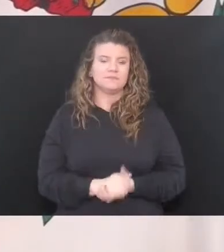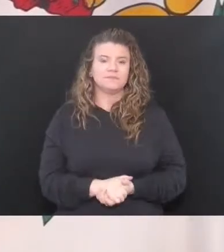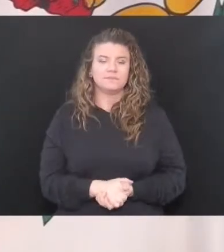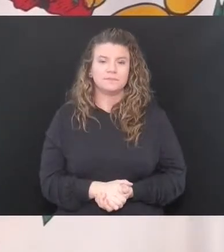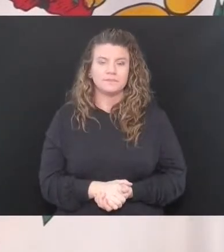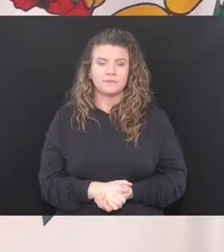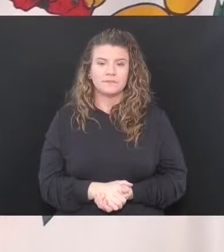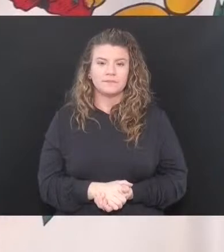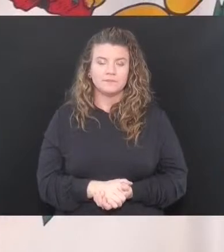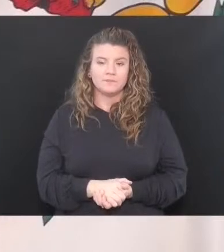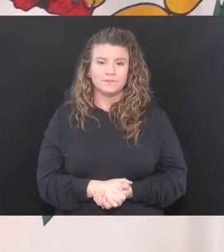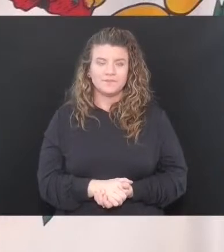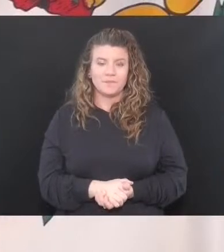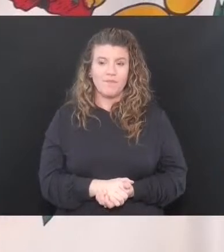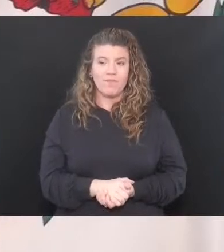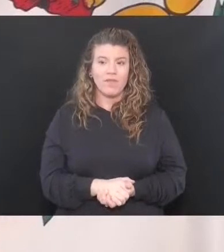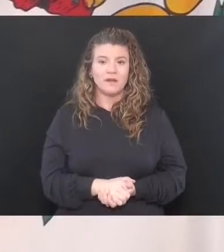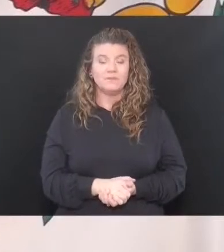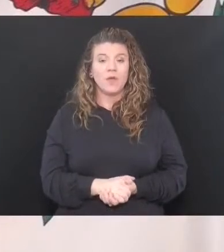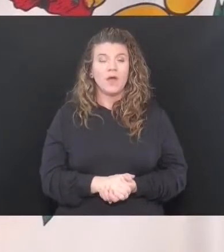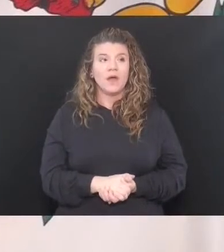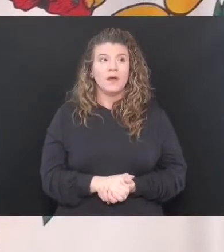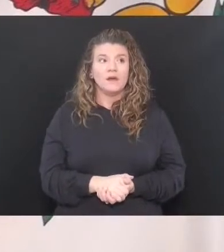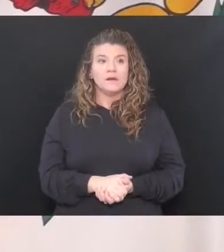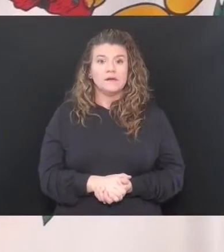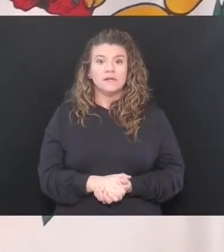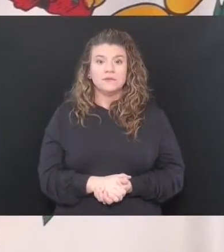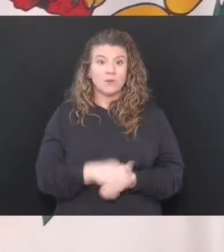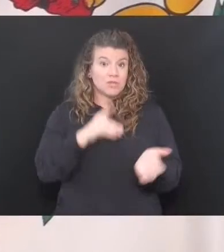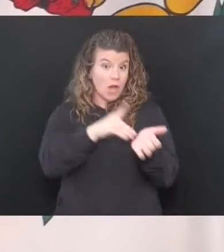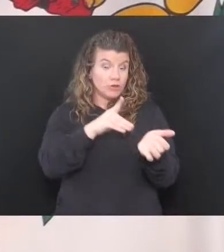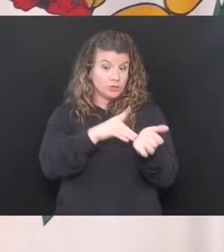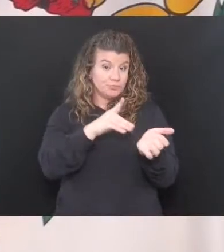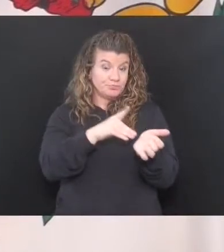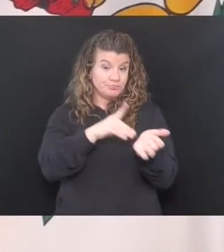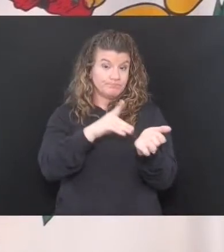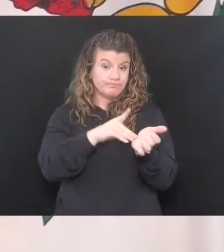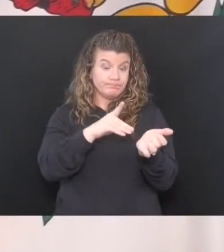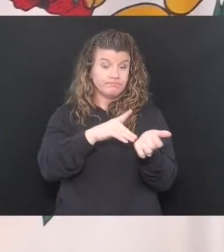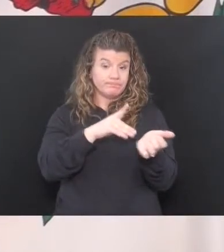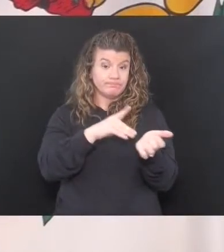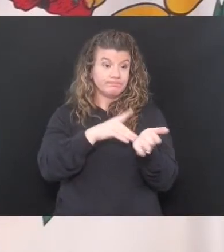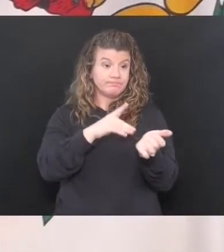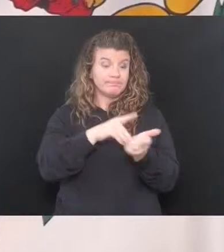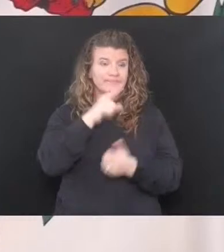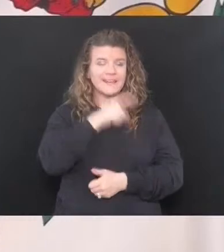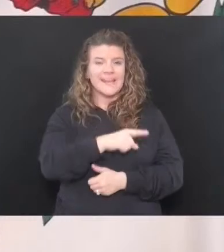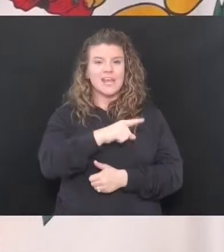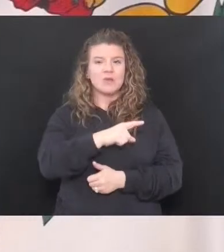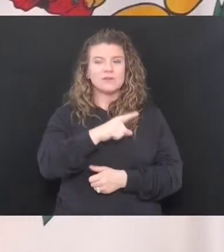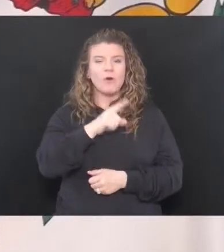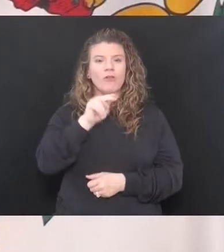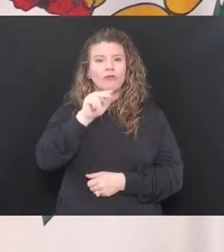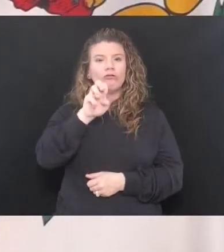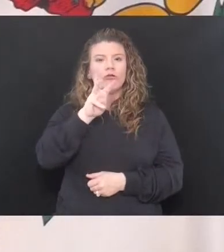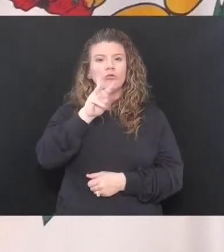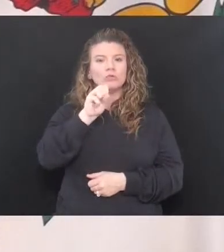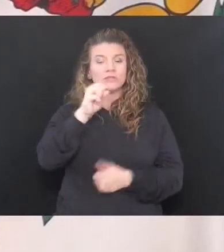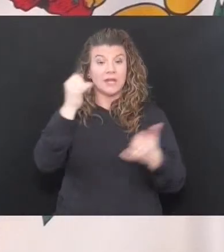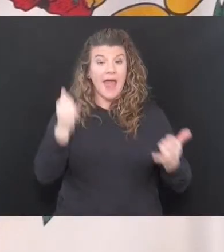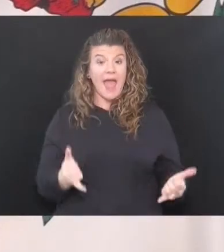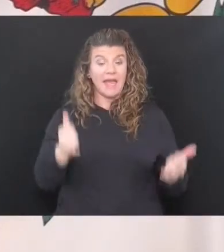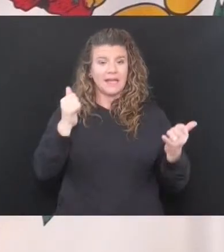There was a doctor, you know, and he was he was on the news today, and he